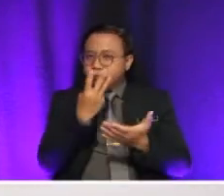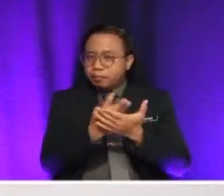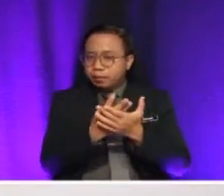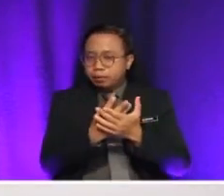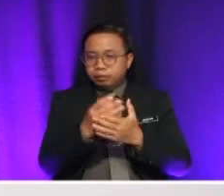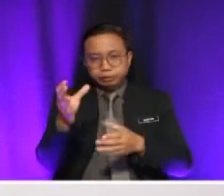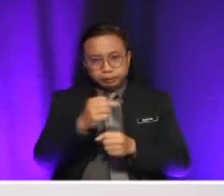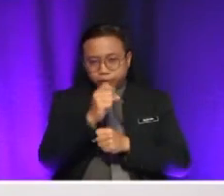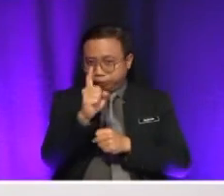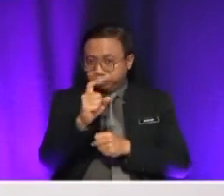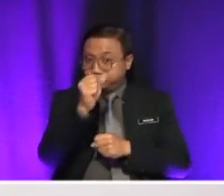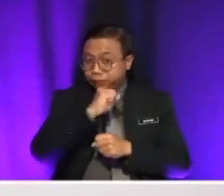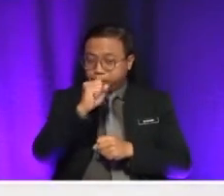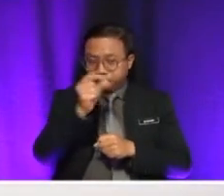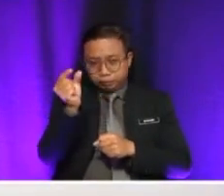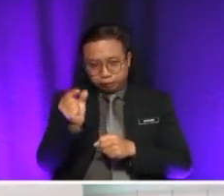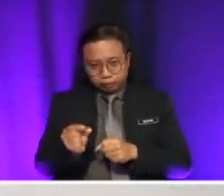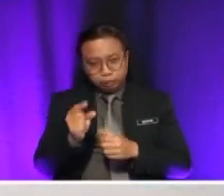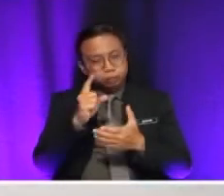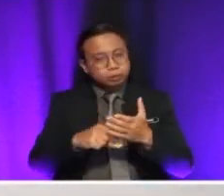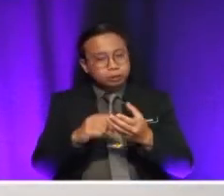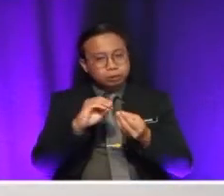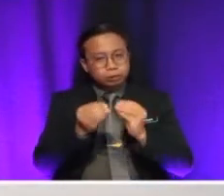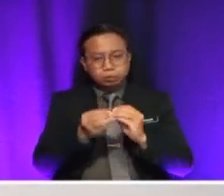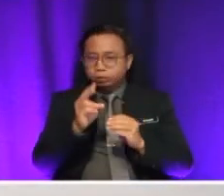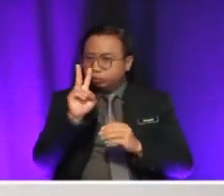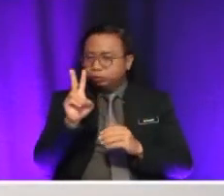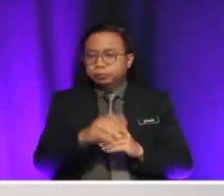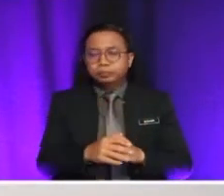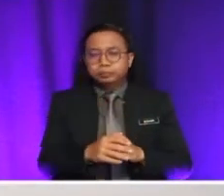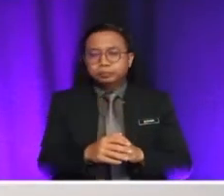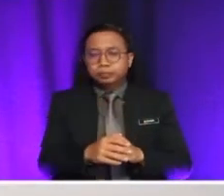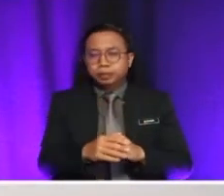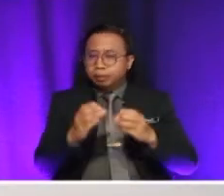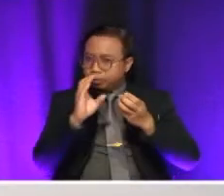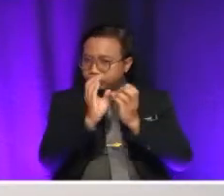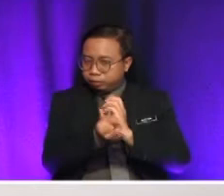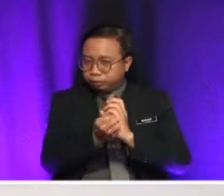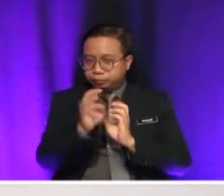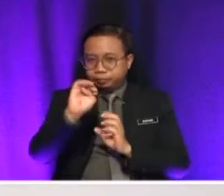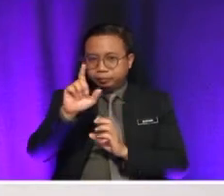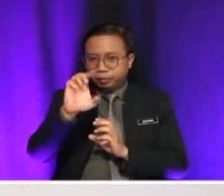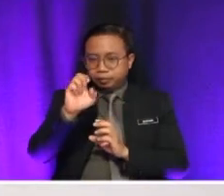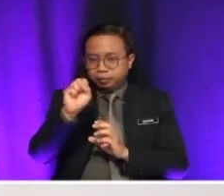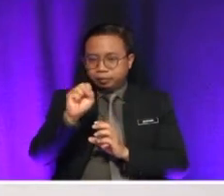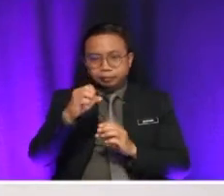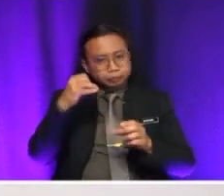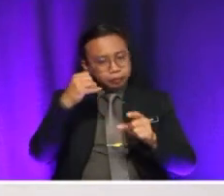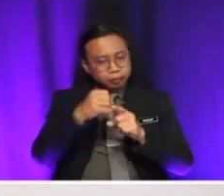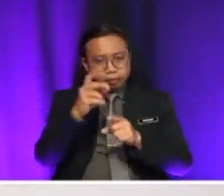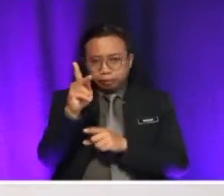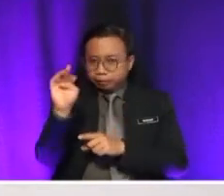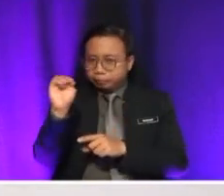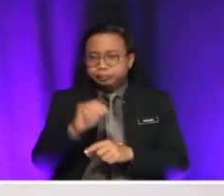You get 1 ice cream stick. All right. What about number 2? Do you know how to change miles into kilometers? Paragraph 4. Who would like to